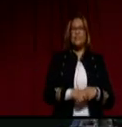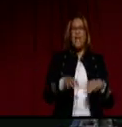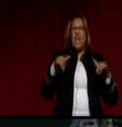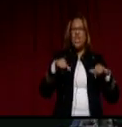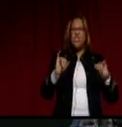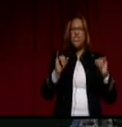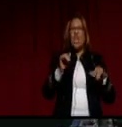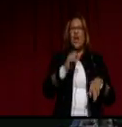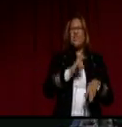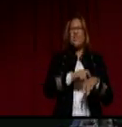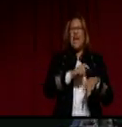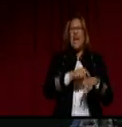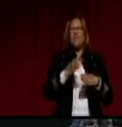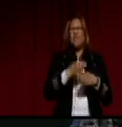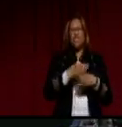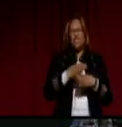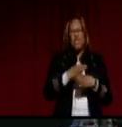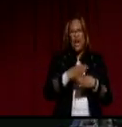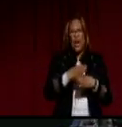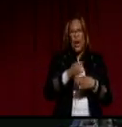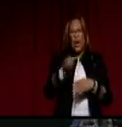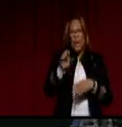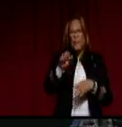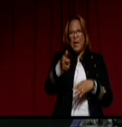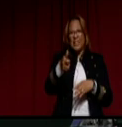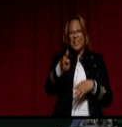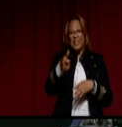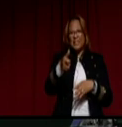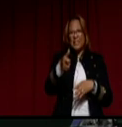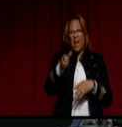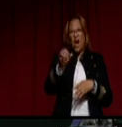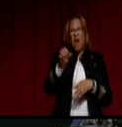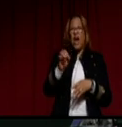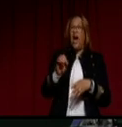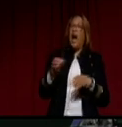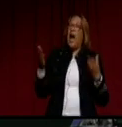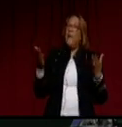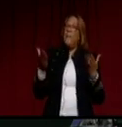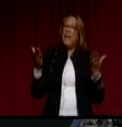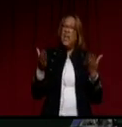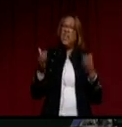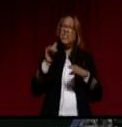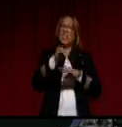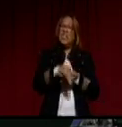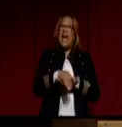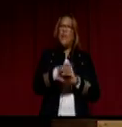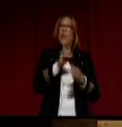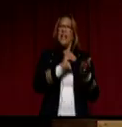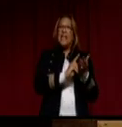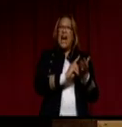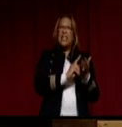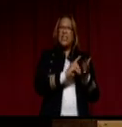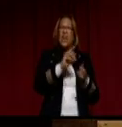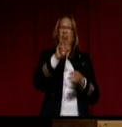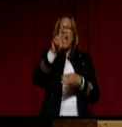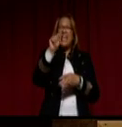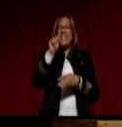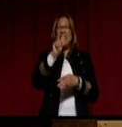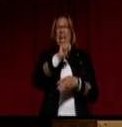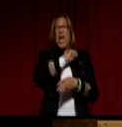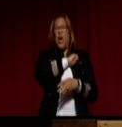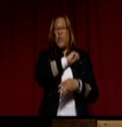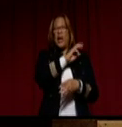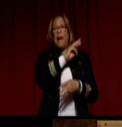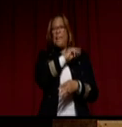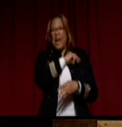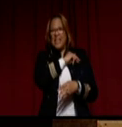have time to hit that share button because I am here tonight with Dr. Terry Mason and Dr. Damon Arnold.